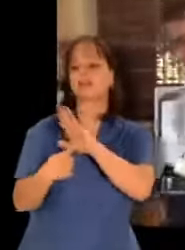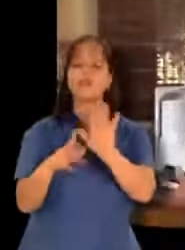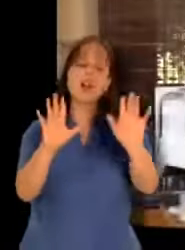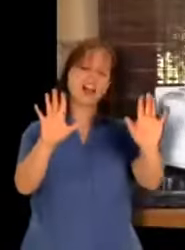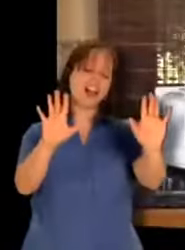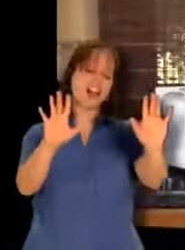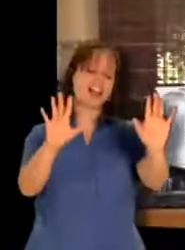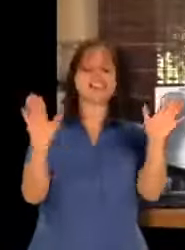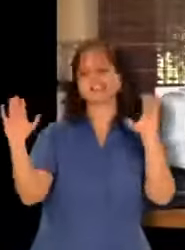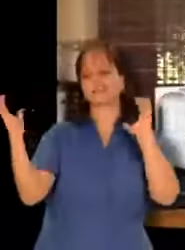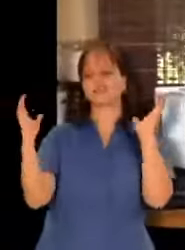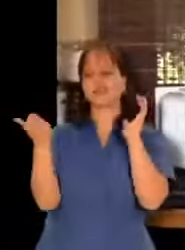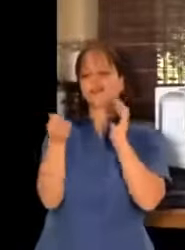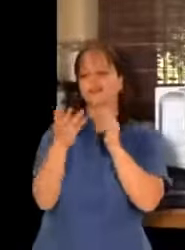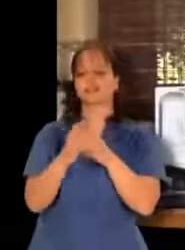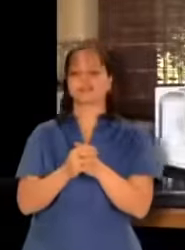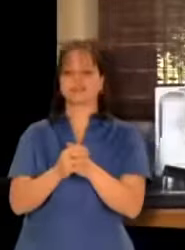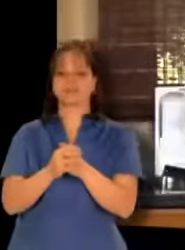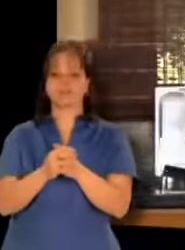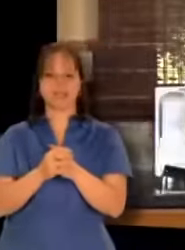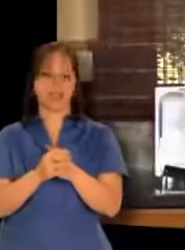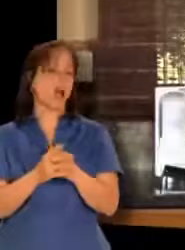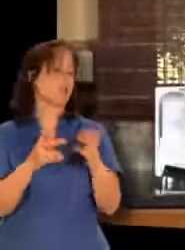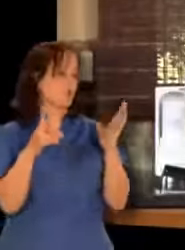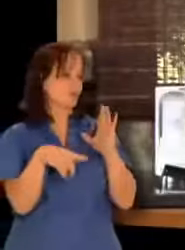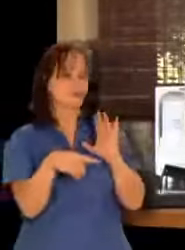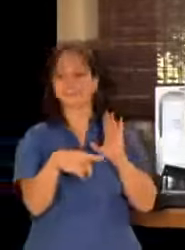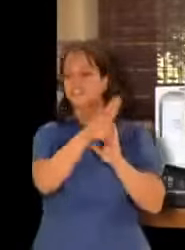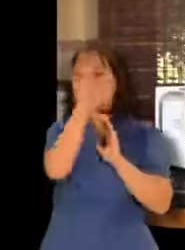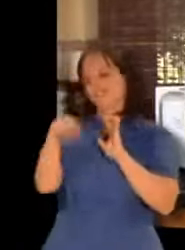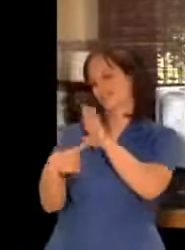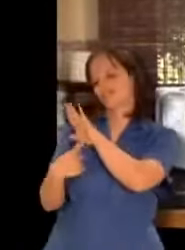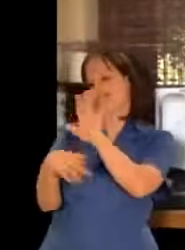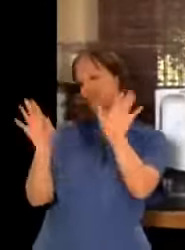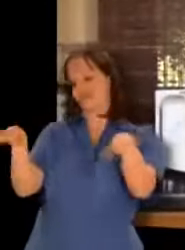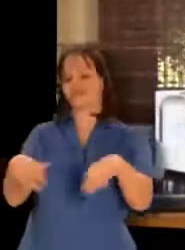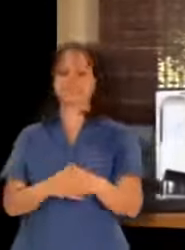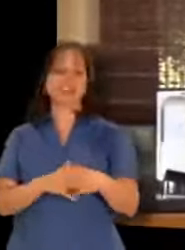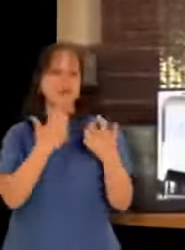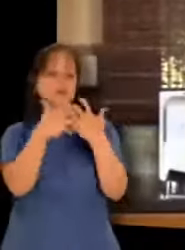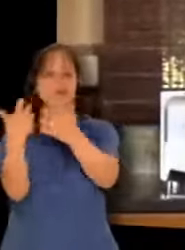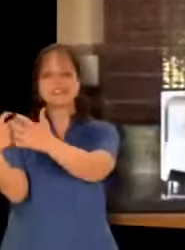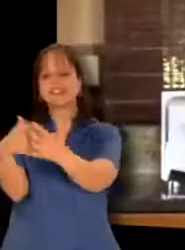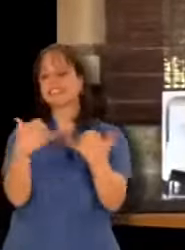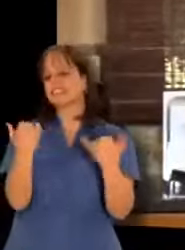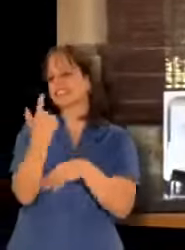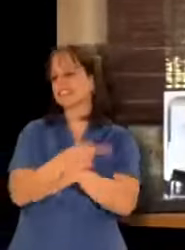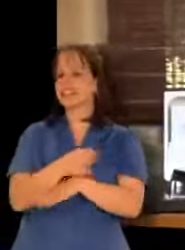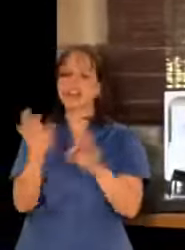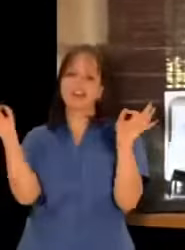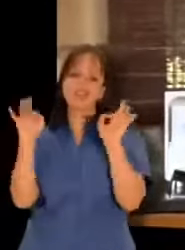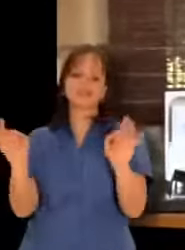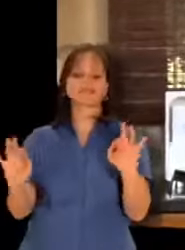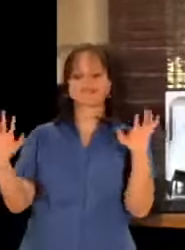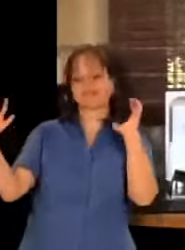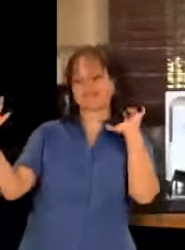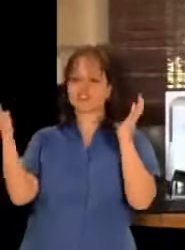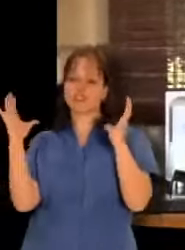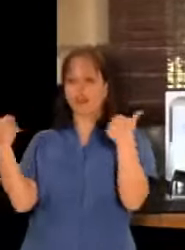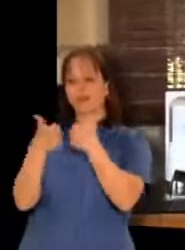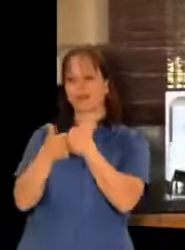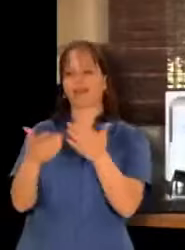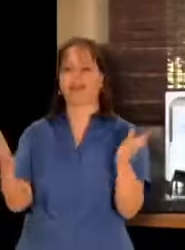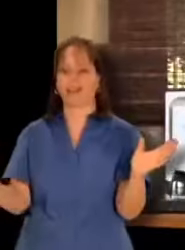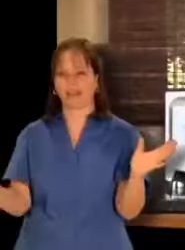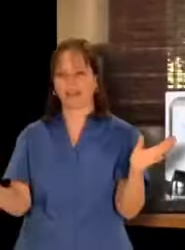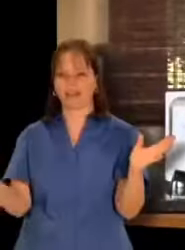too. I'm just going to do this because they're never going to show you this. Some of the machines on the market today, the so-called competition, is not going to show you